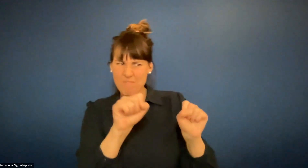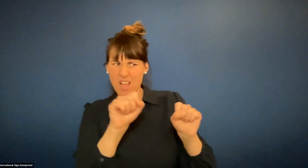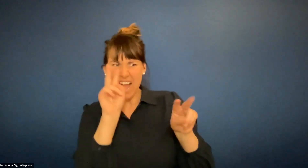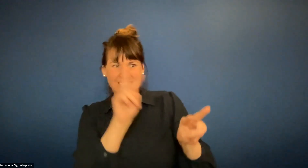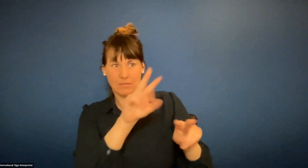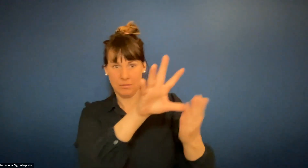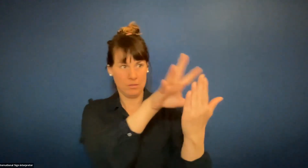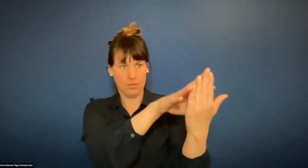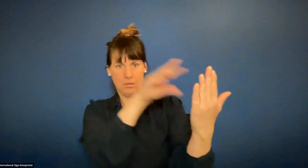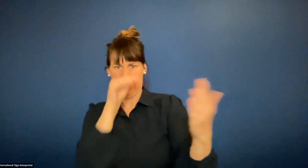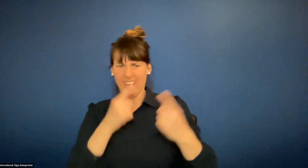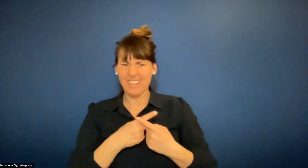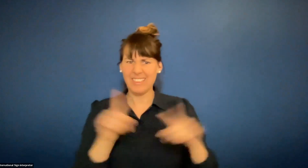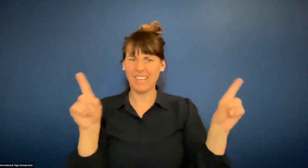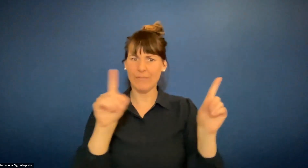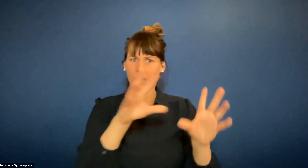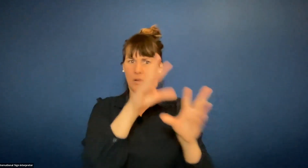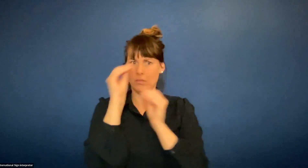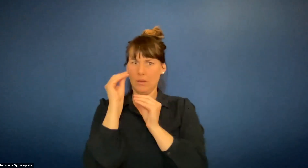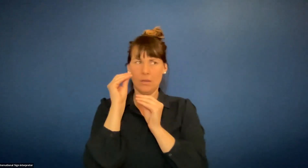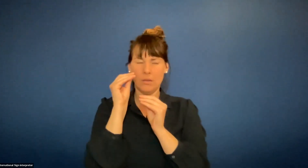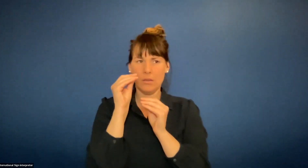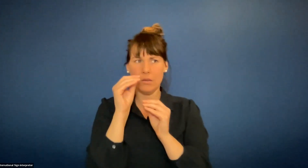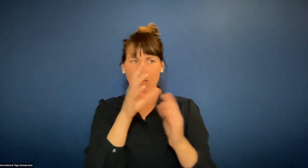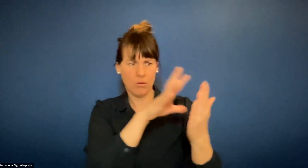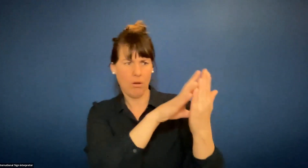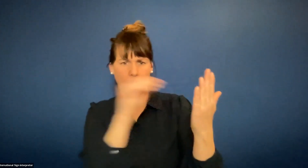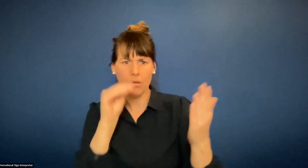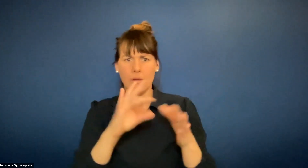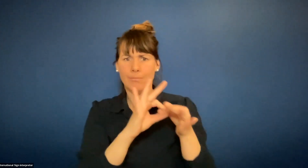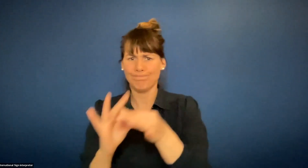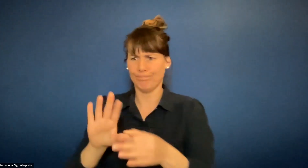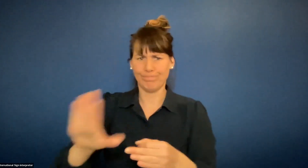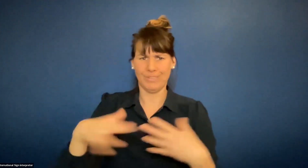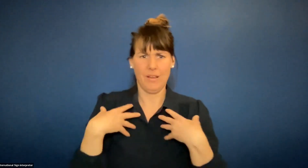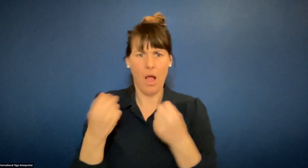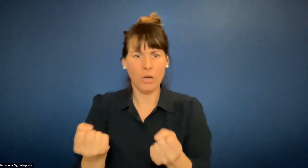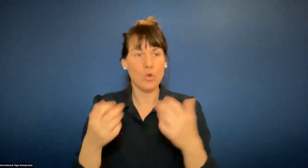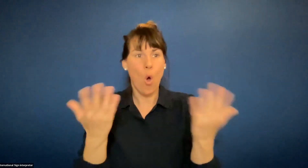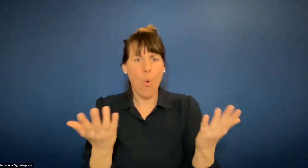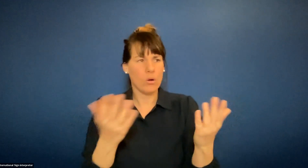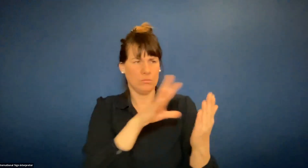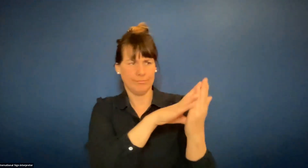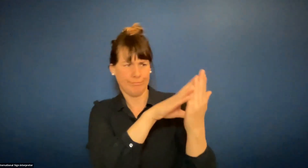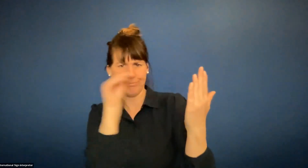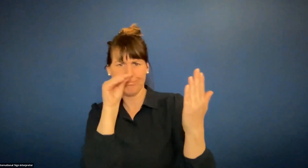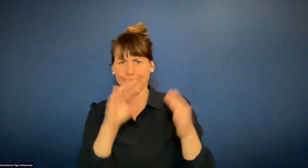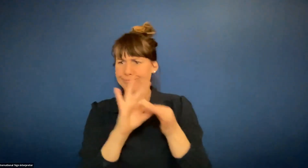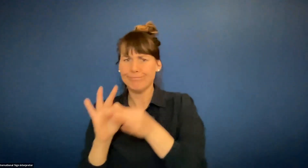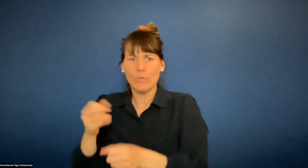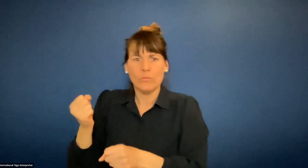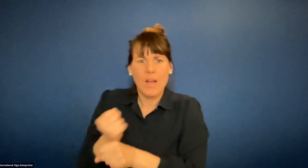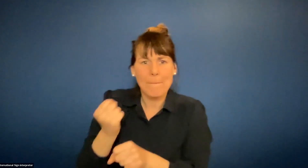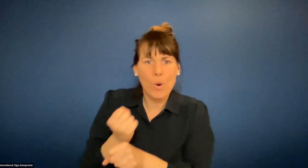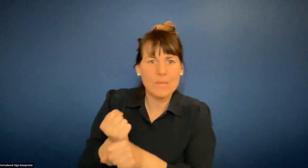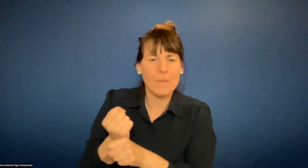Philippines? Yes, thank you for that question. Again, we are, as